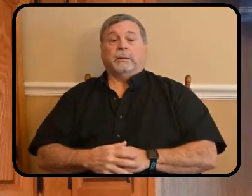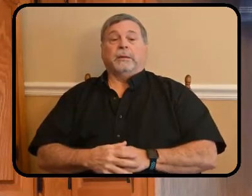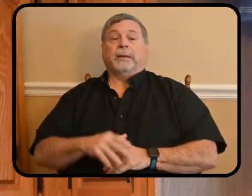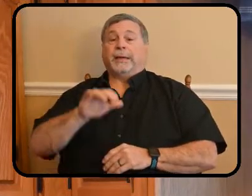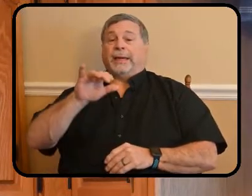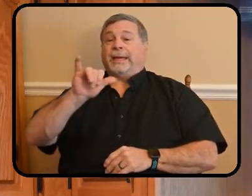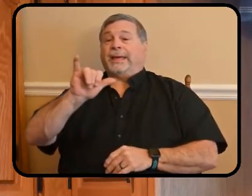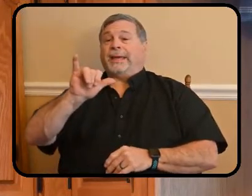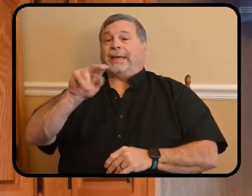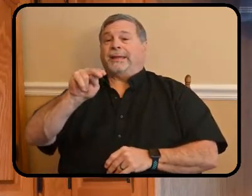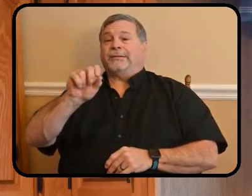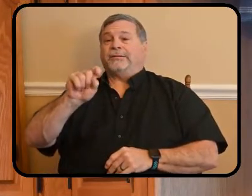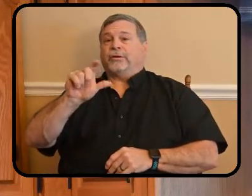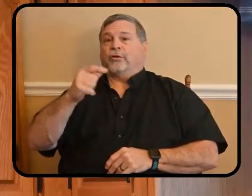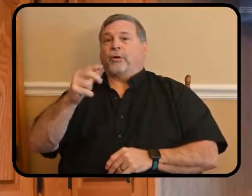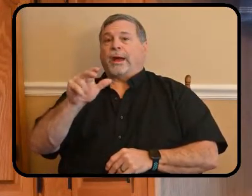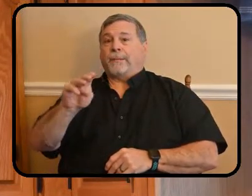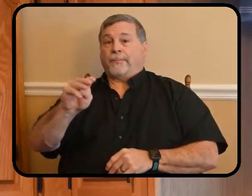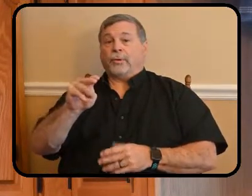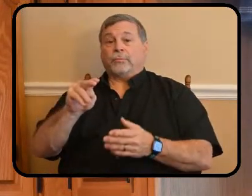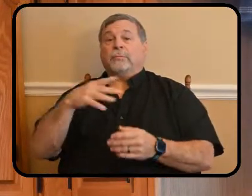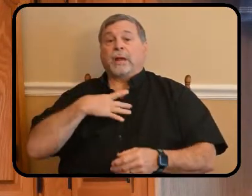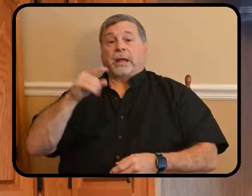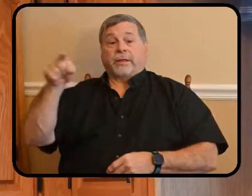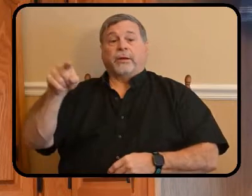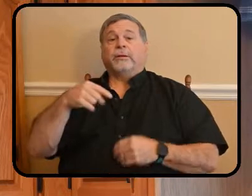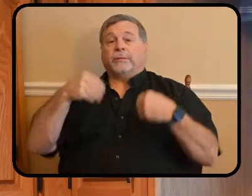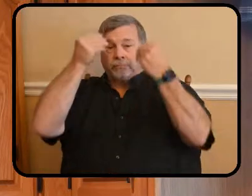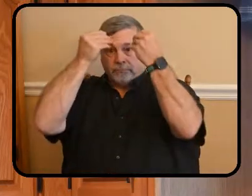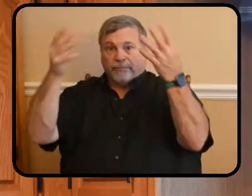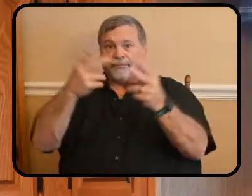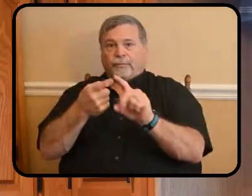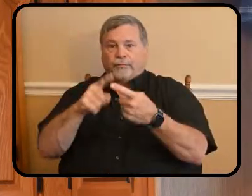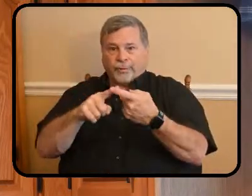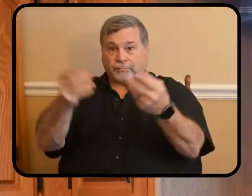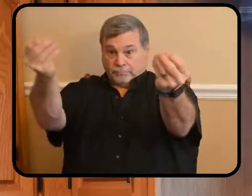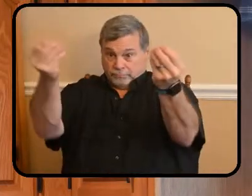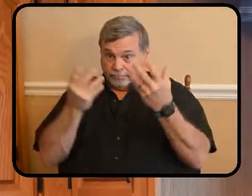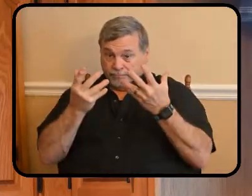on Instagram, you can like it there as well. Tell your friends about us. Send